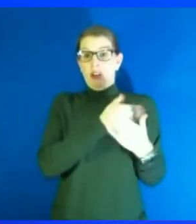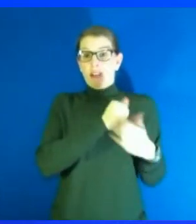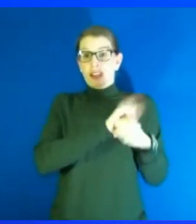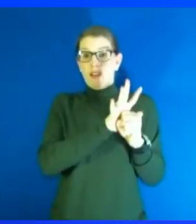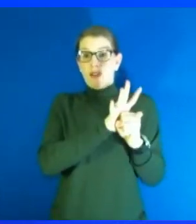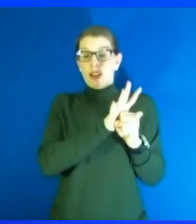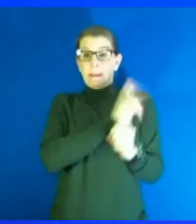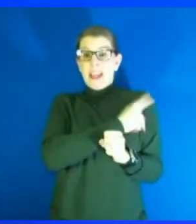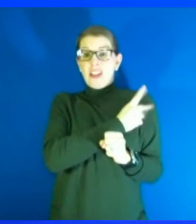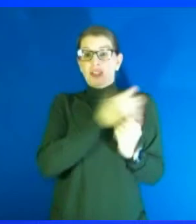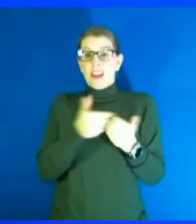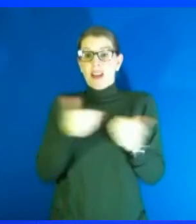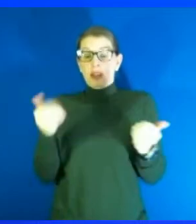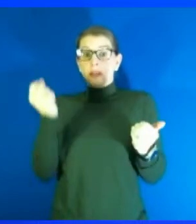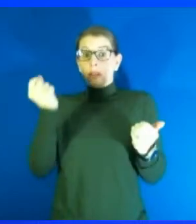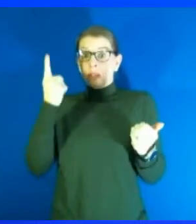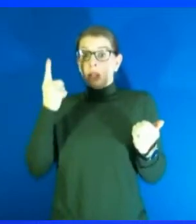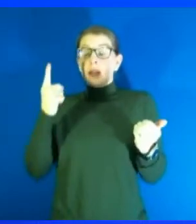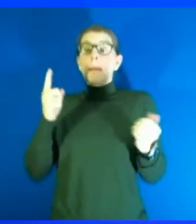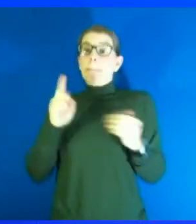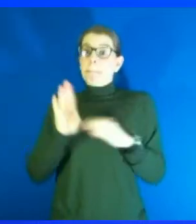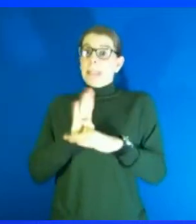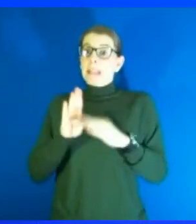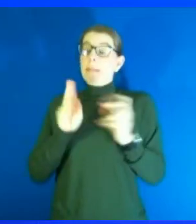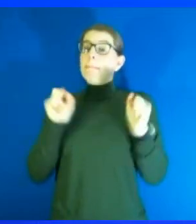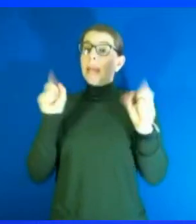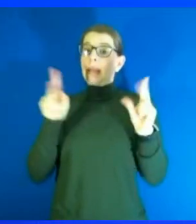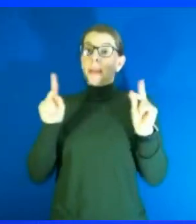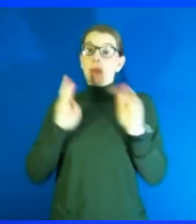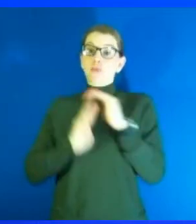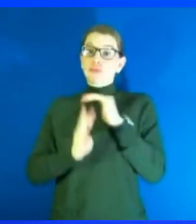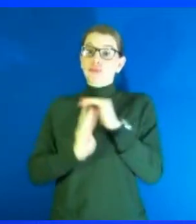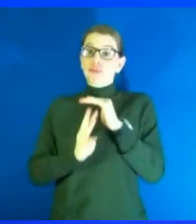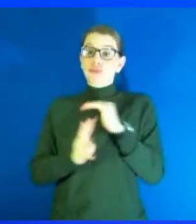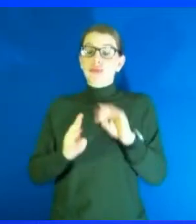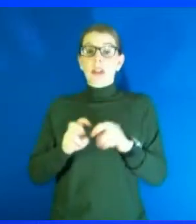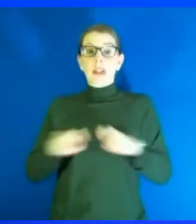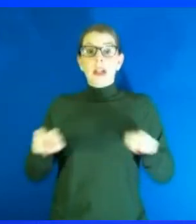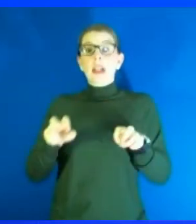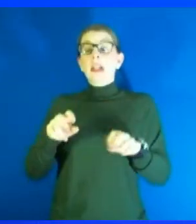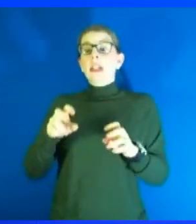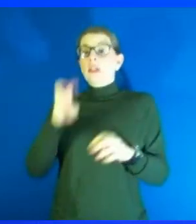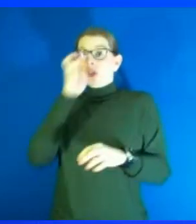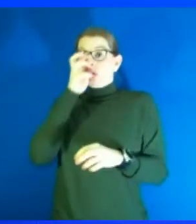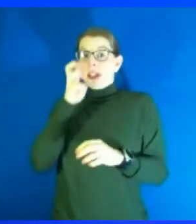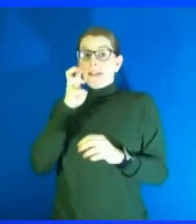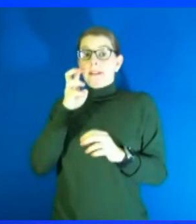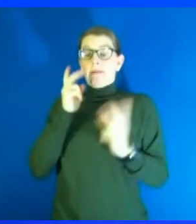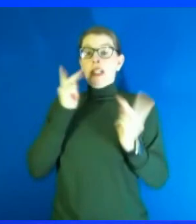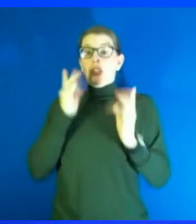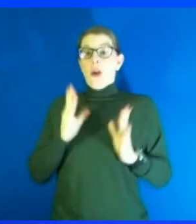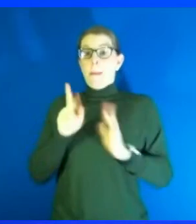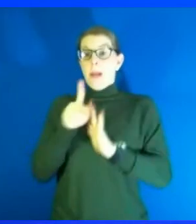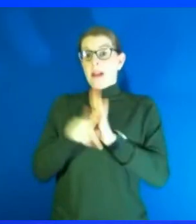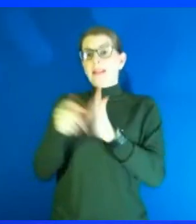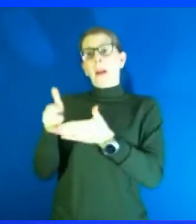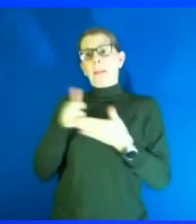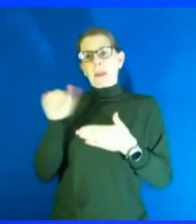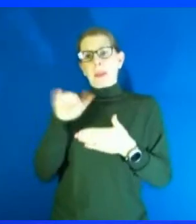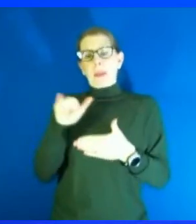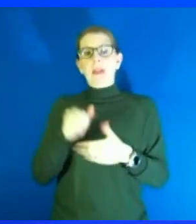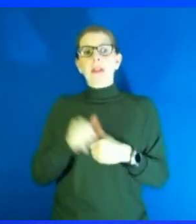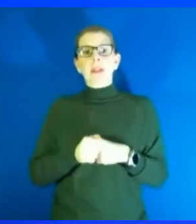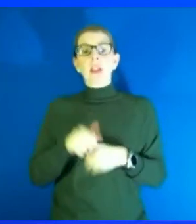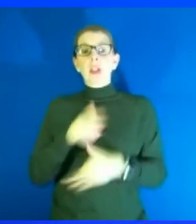obviously with crowding, it's very hard. So our strict visitor policy has really helped us with that to try to help social